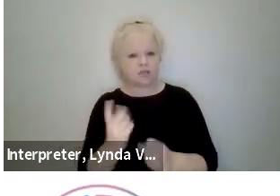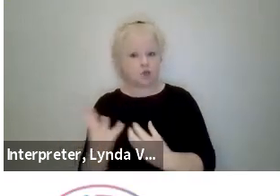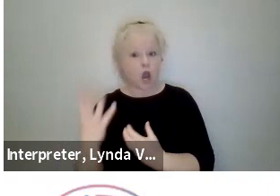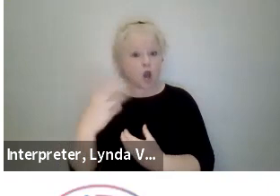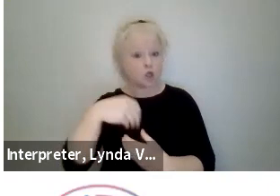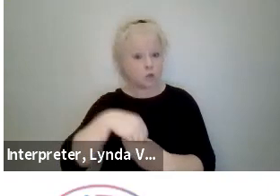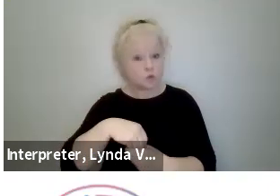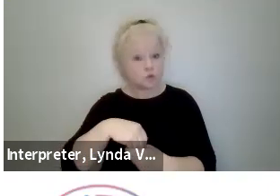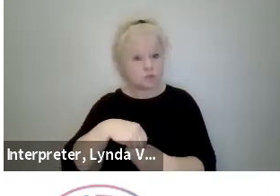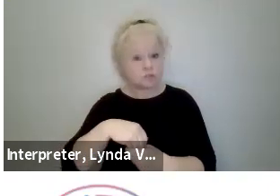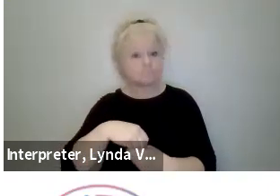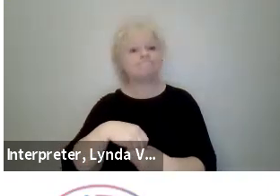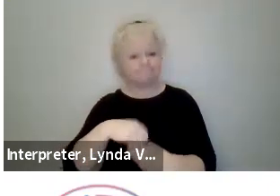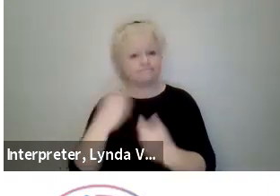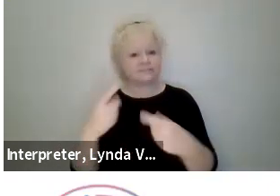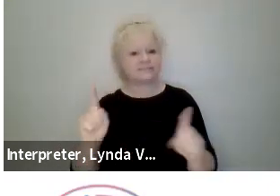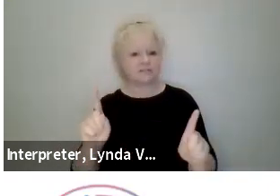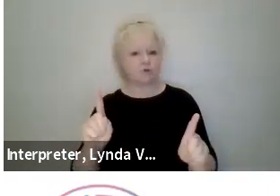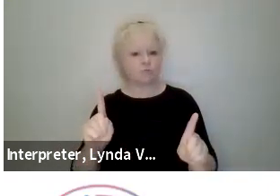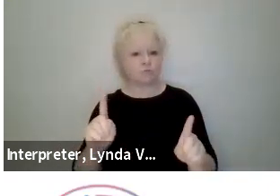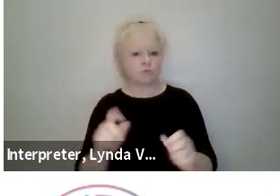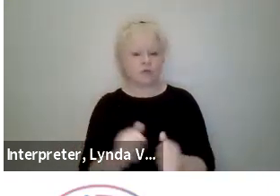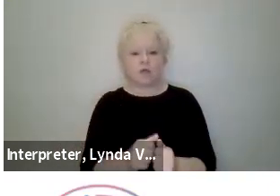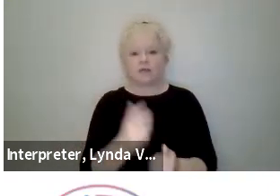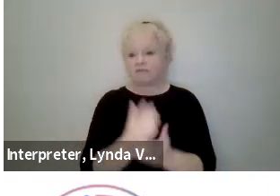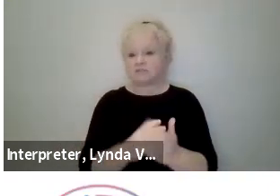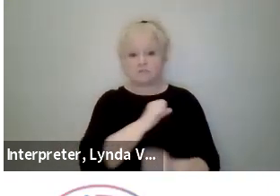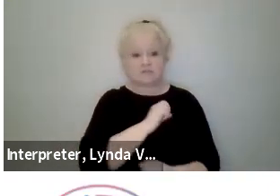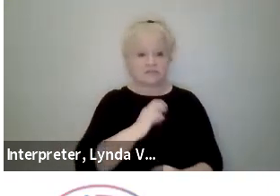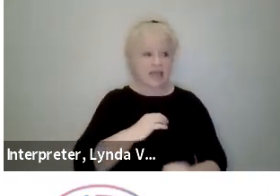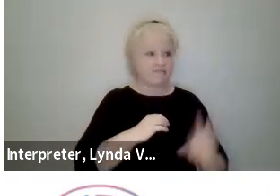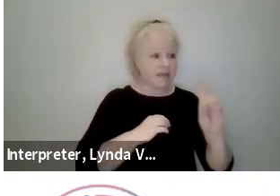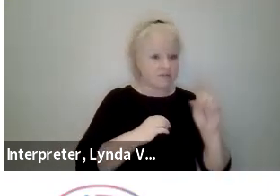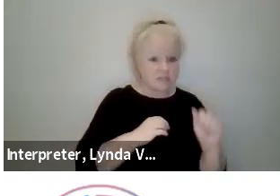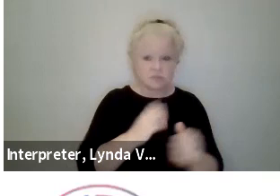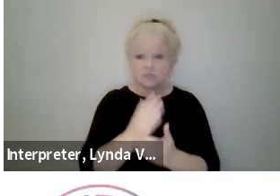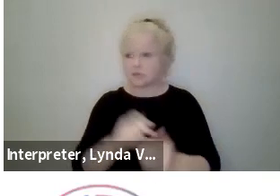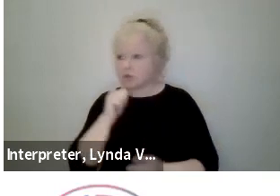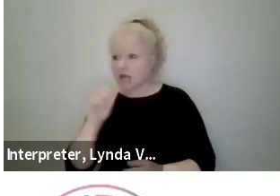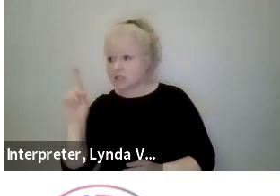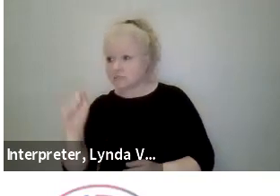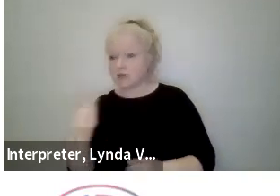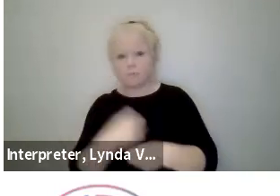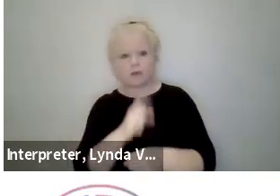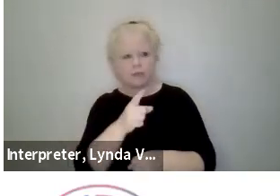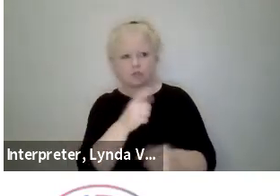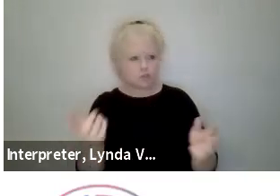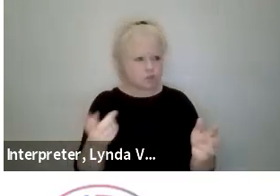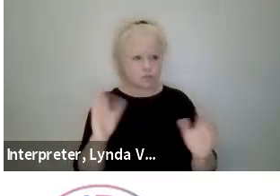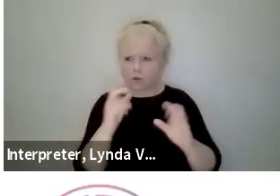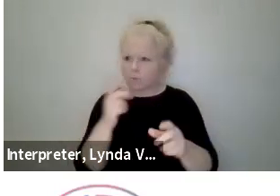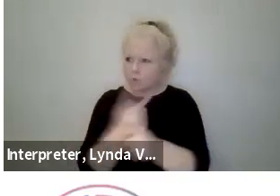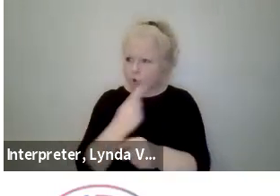of our staff, whether they're individuals with or without disabilities, are able to receive proper communication and